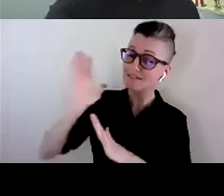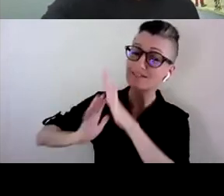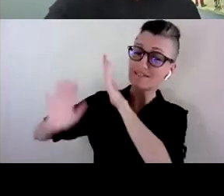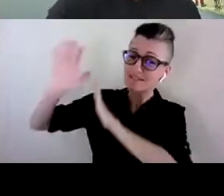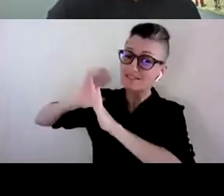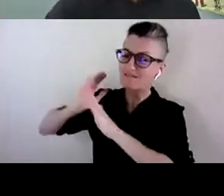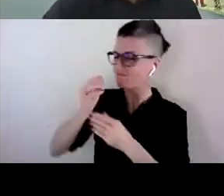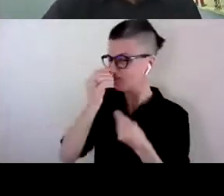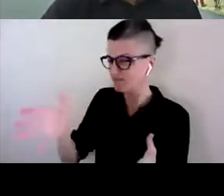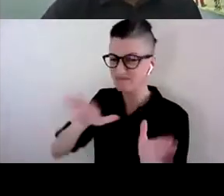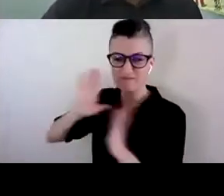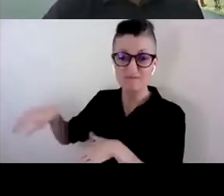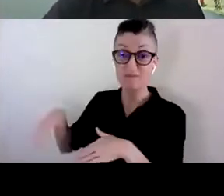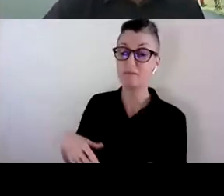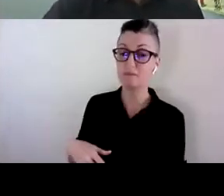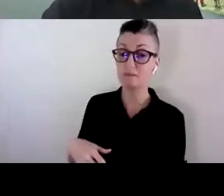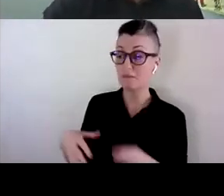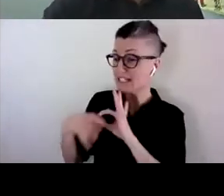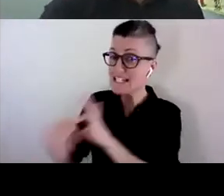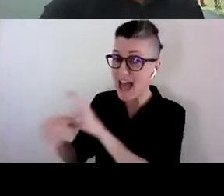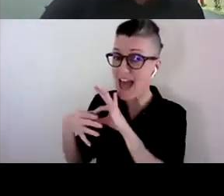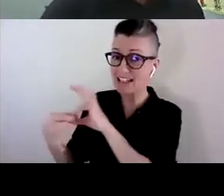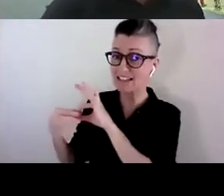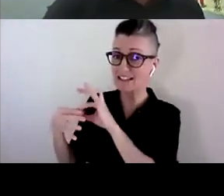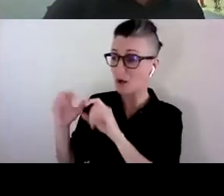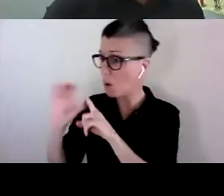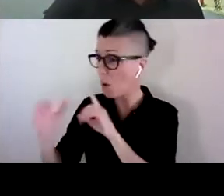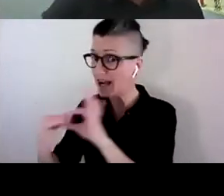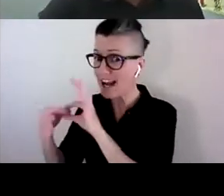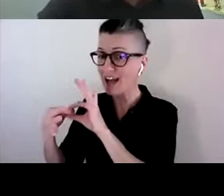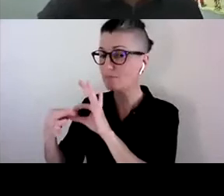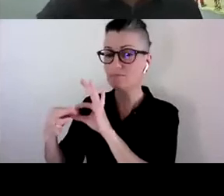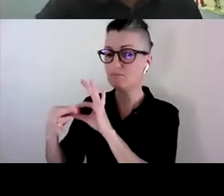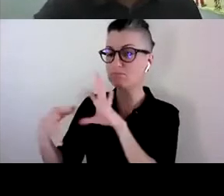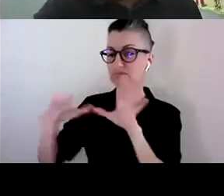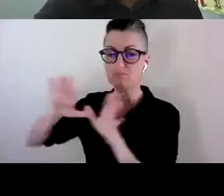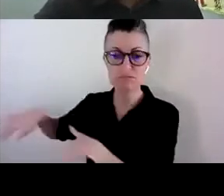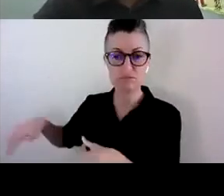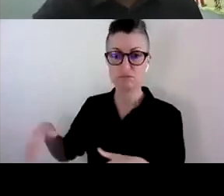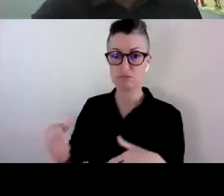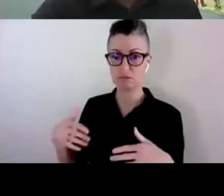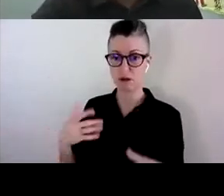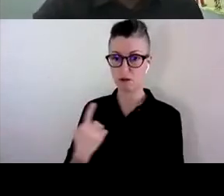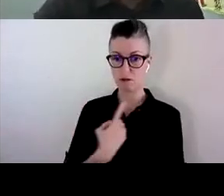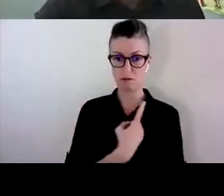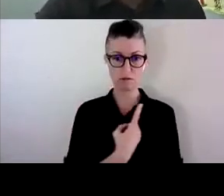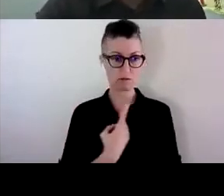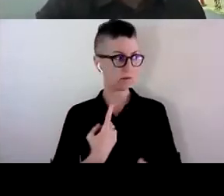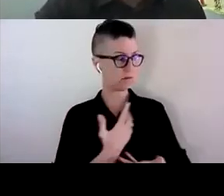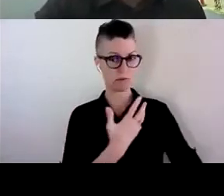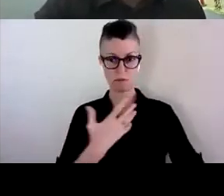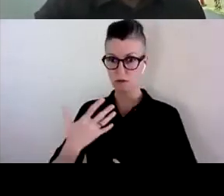of connection with our peoples, therefore putting us in a very vulnerable position to replace what was our